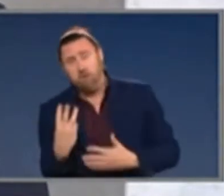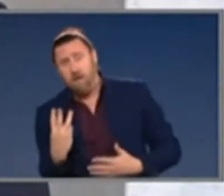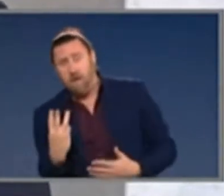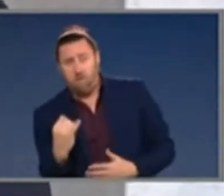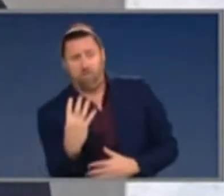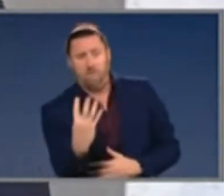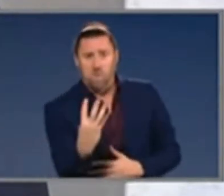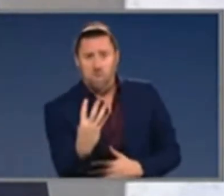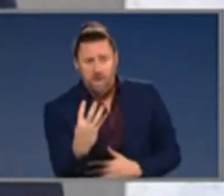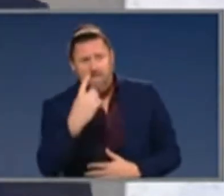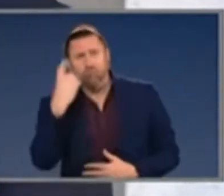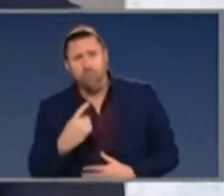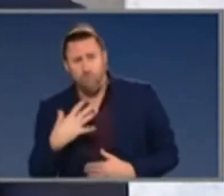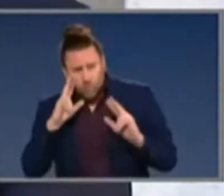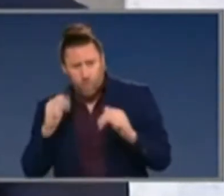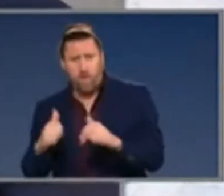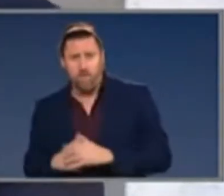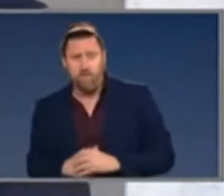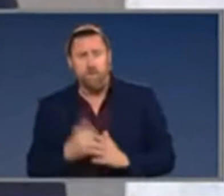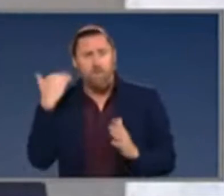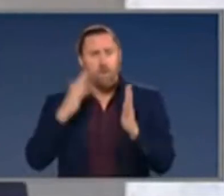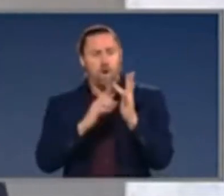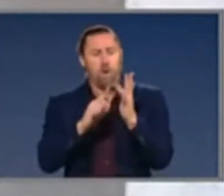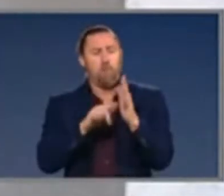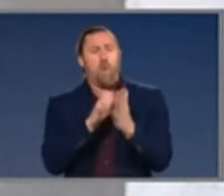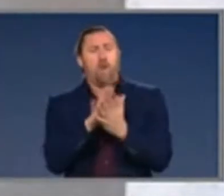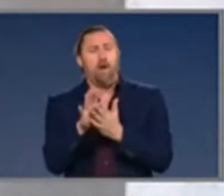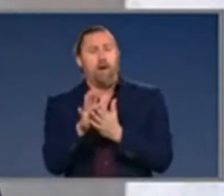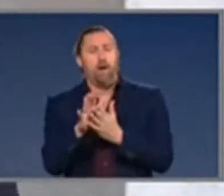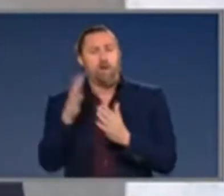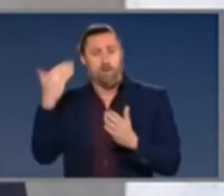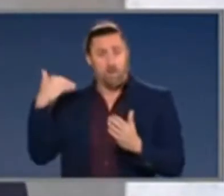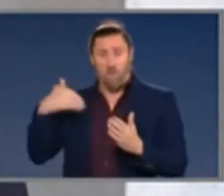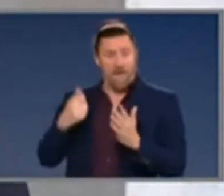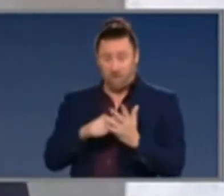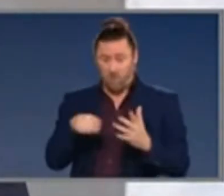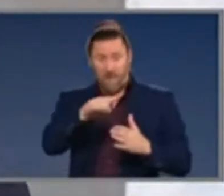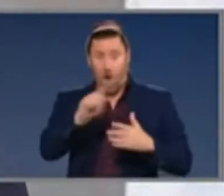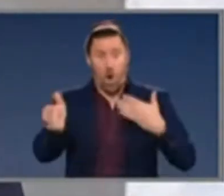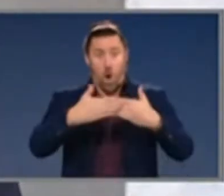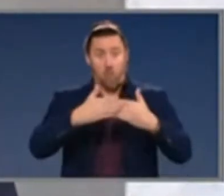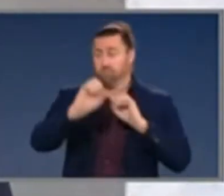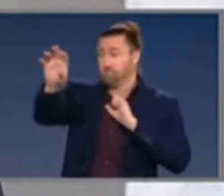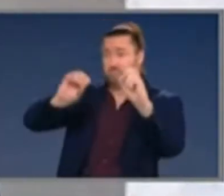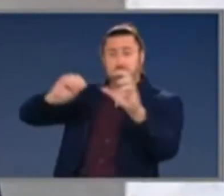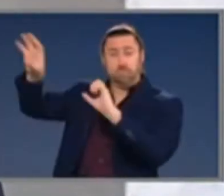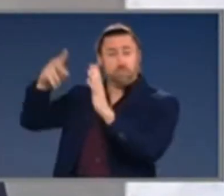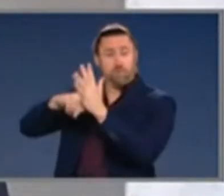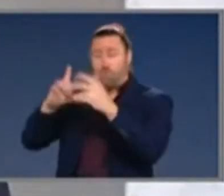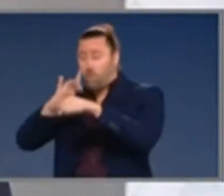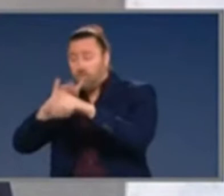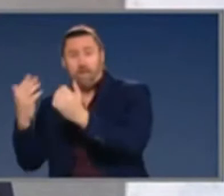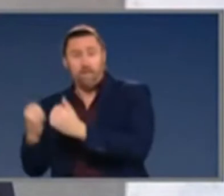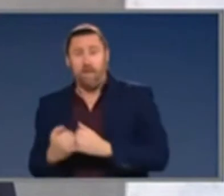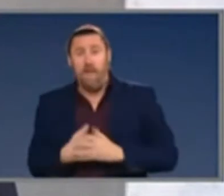arguably 4. And that includes previously Monarch, which we had to completely transfer people out of. In the hundreds of other